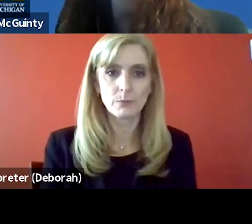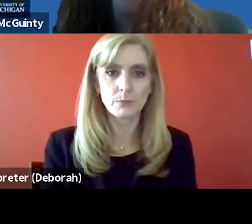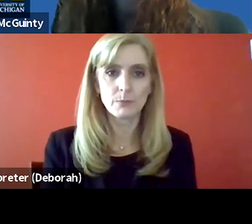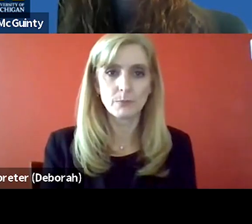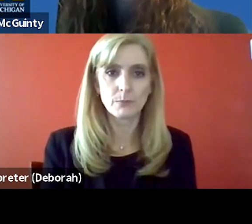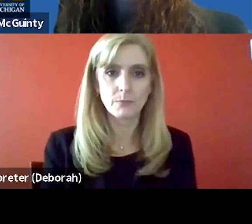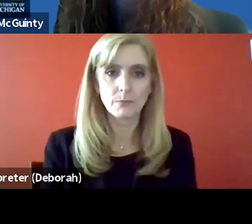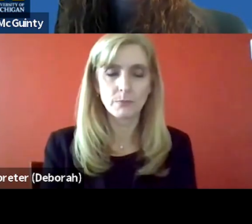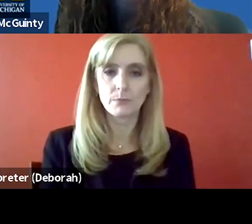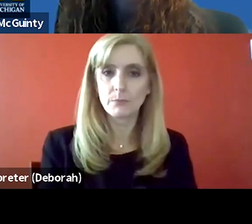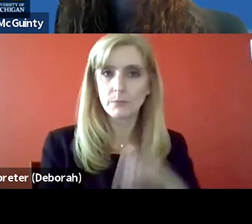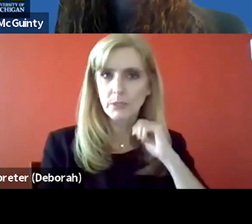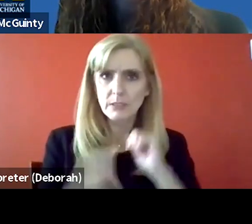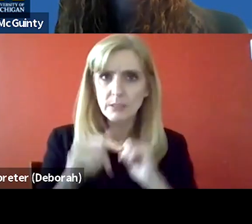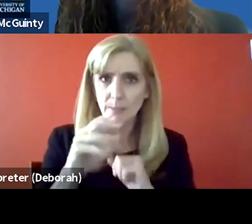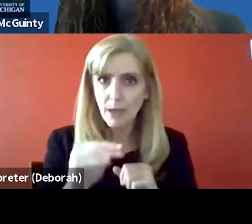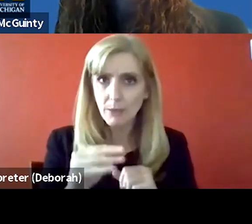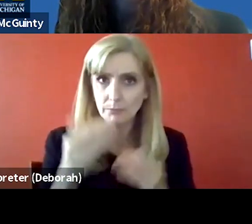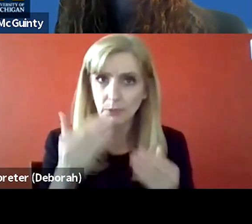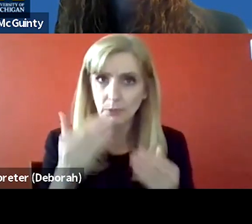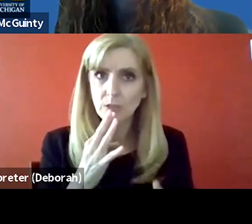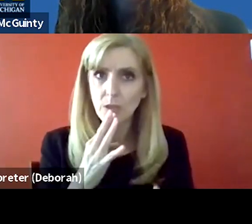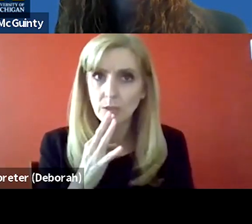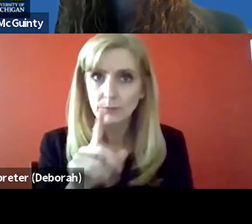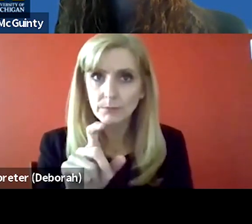Oh, is Pam gonna go?